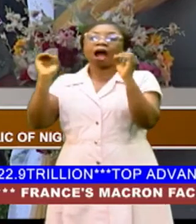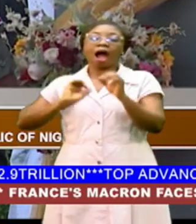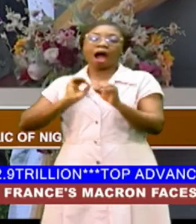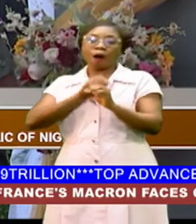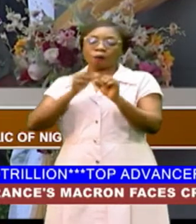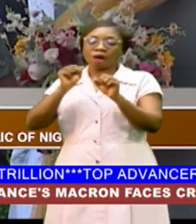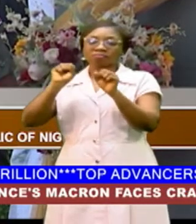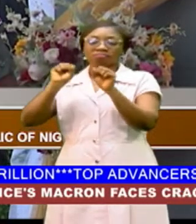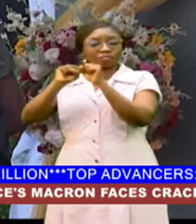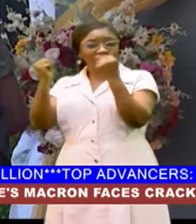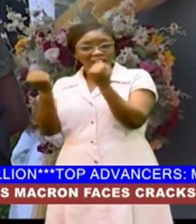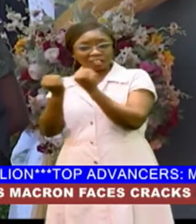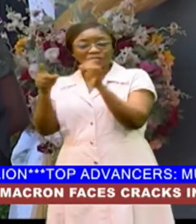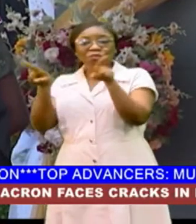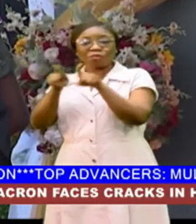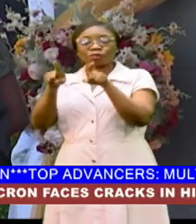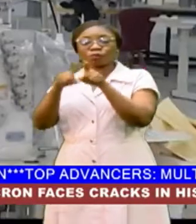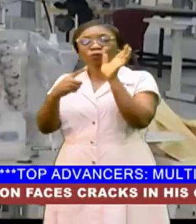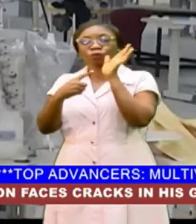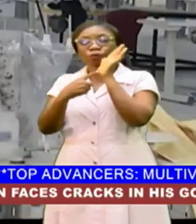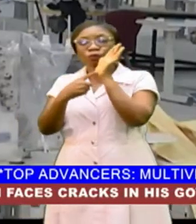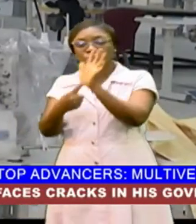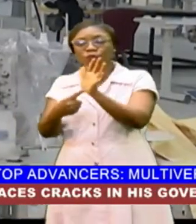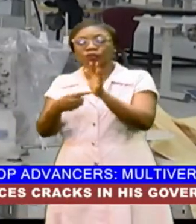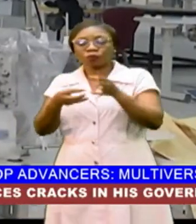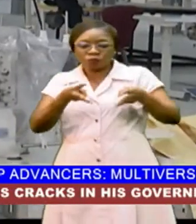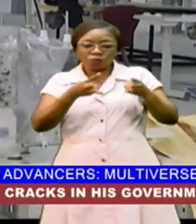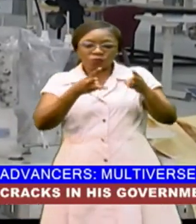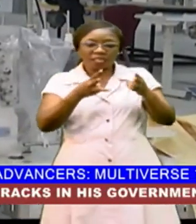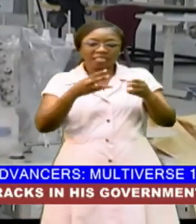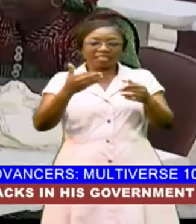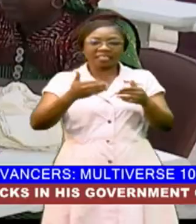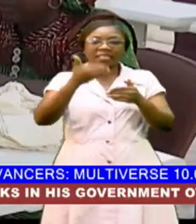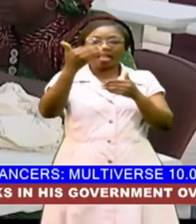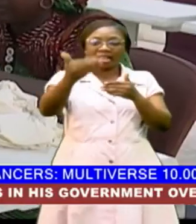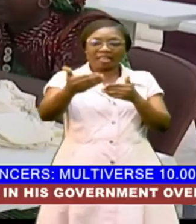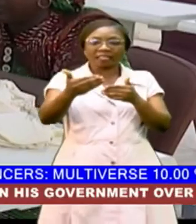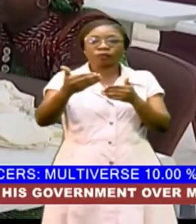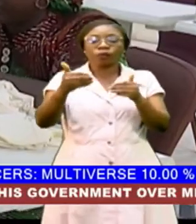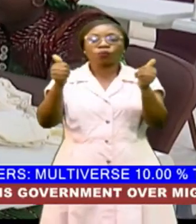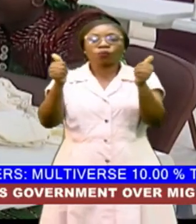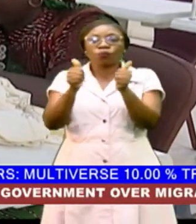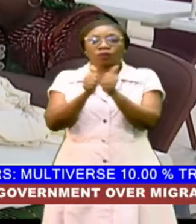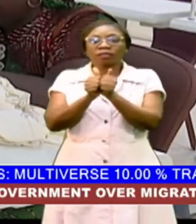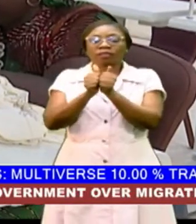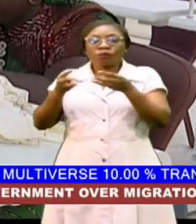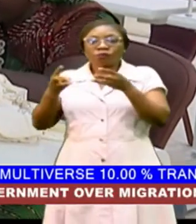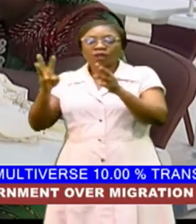but also reflect the direction the government is headed and the velocity with which we do so.